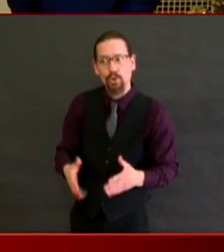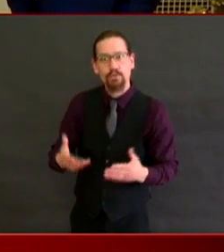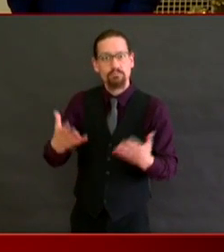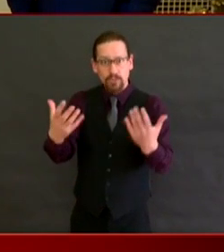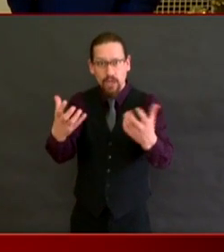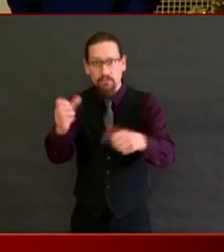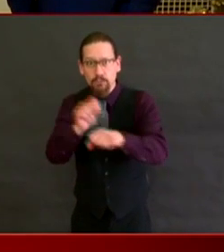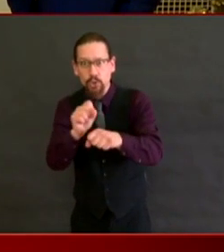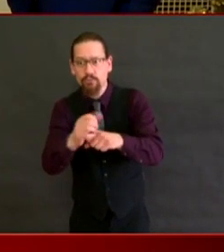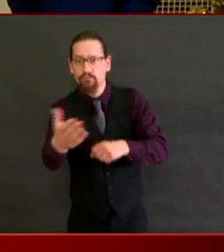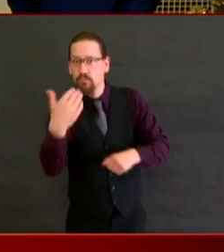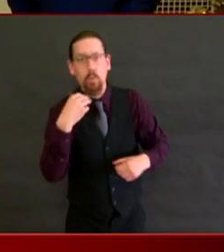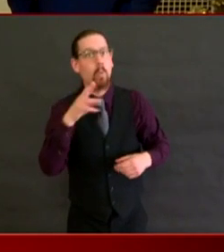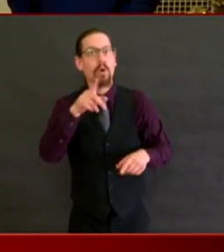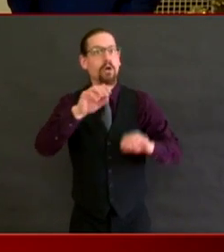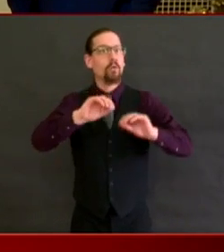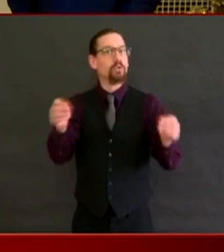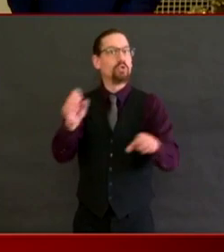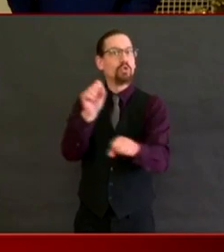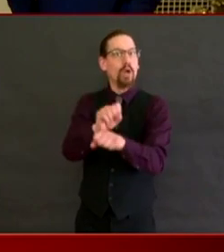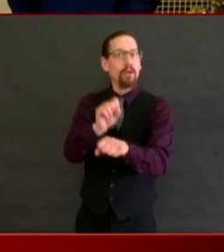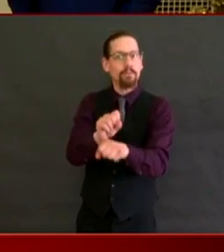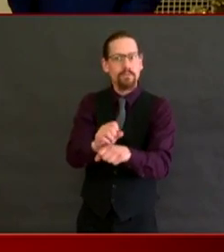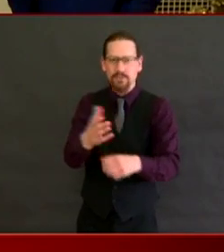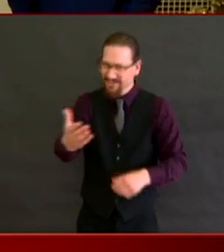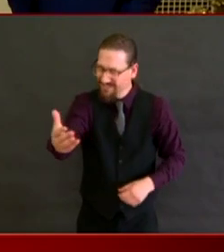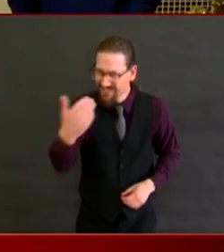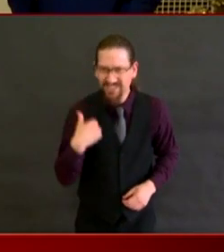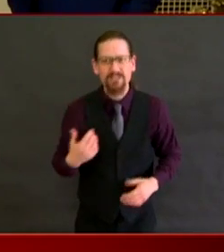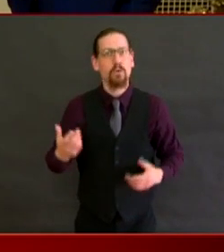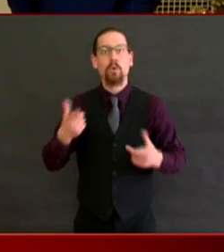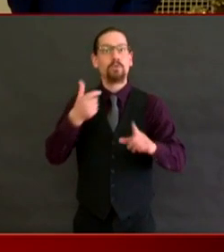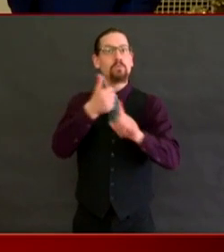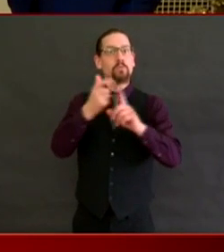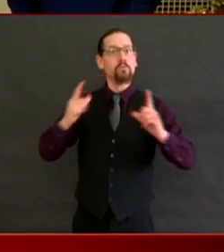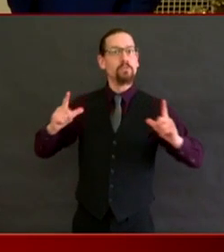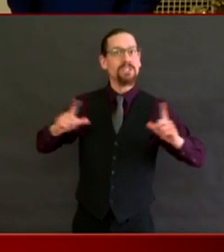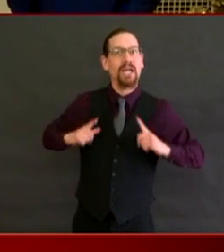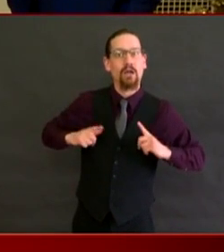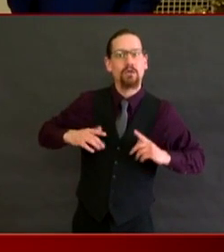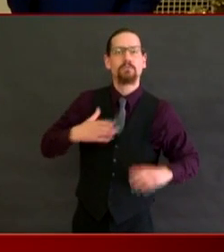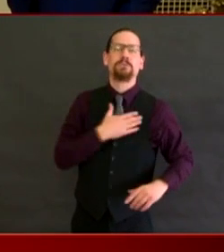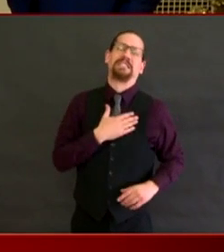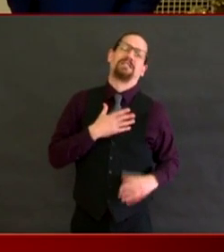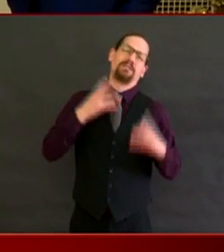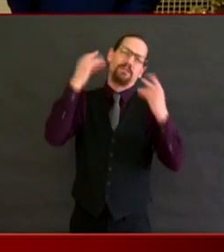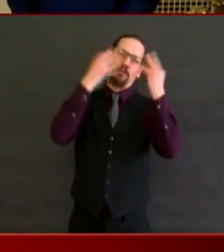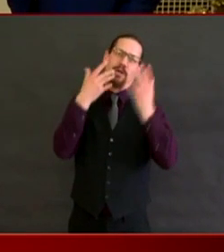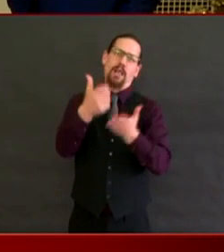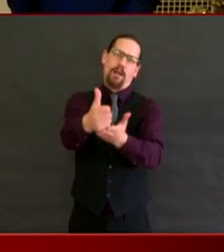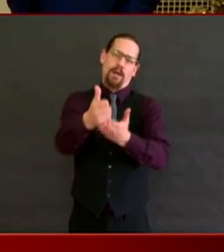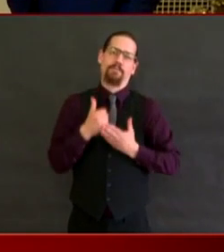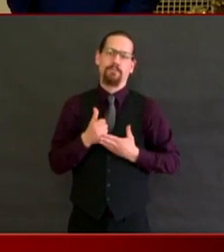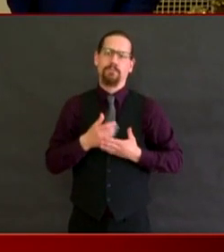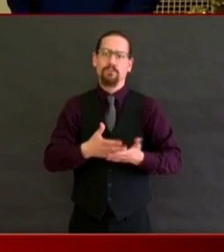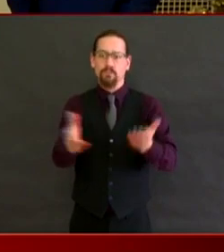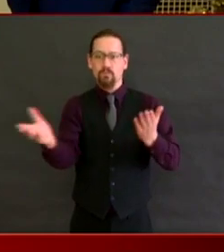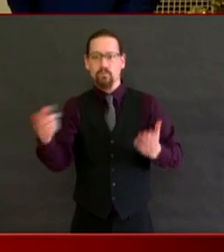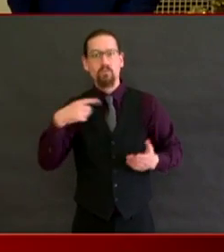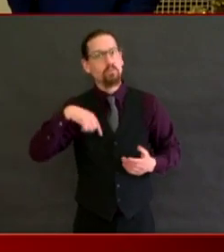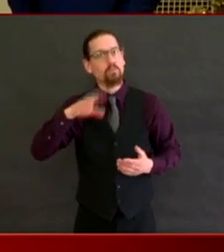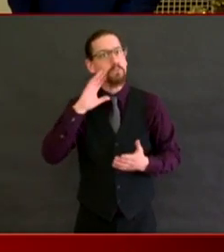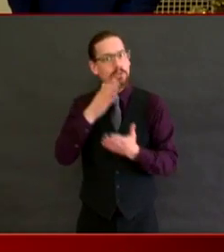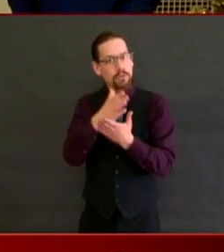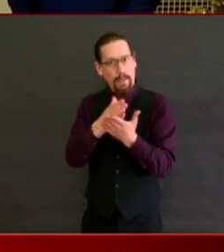RIresponse.org. If you're retired, please consider serving. There will be compensation for some of you, and we need the